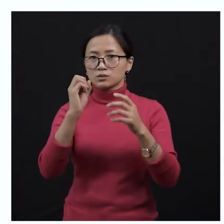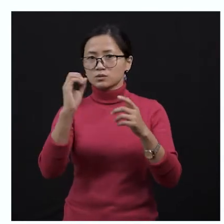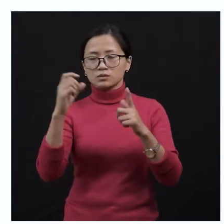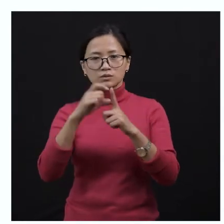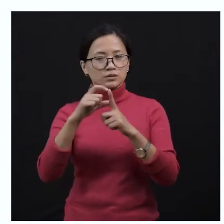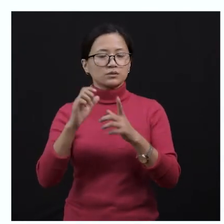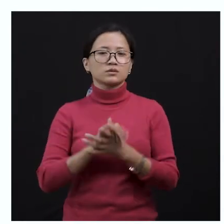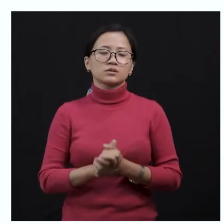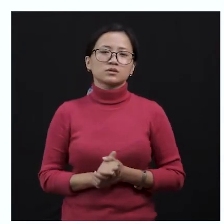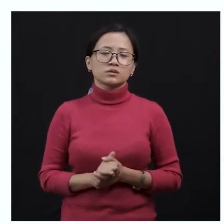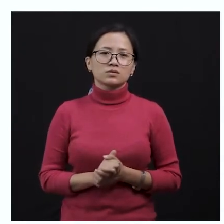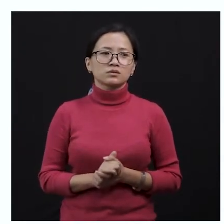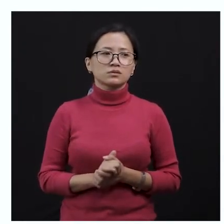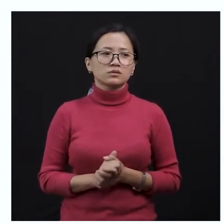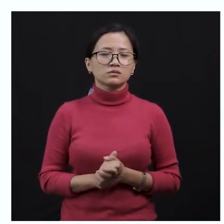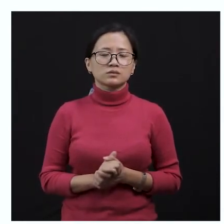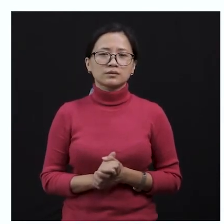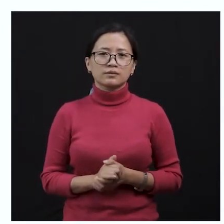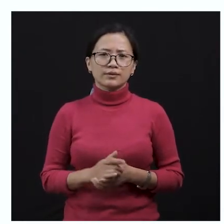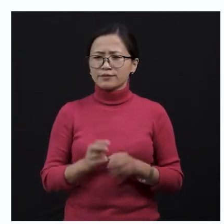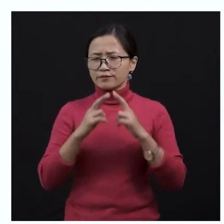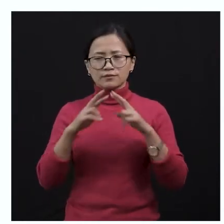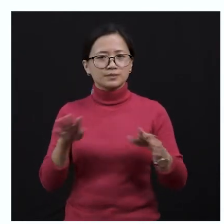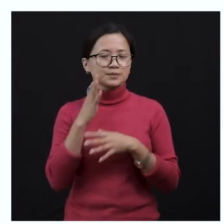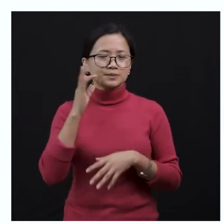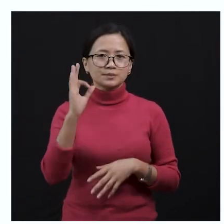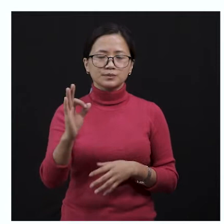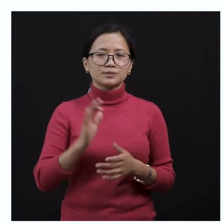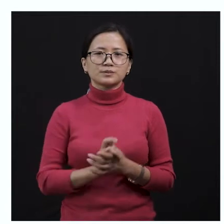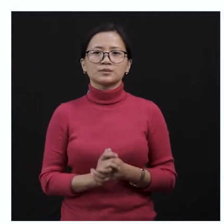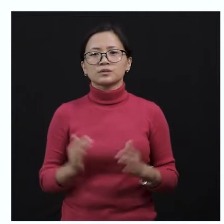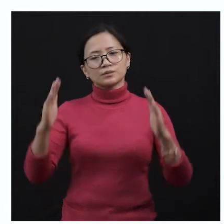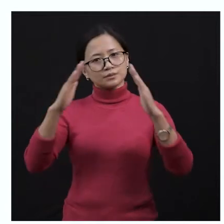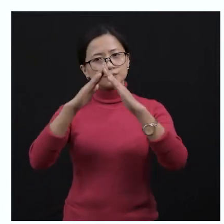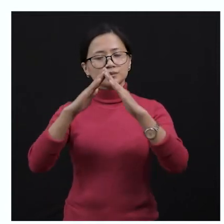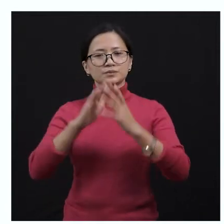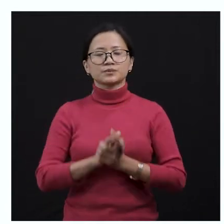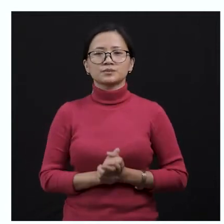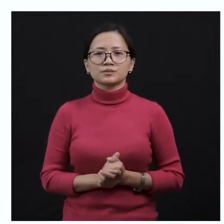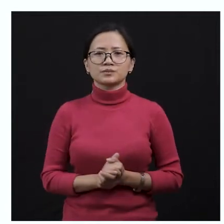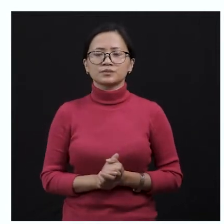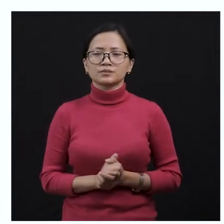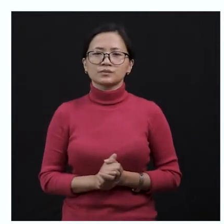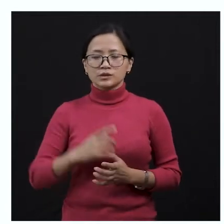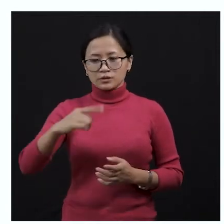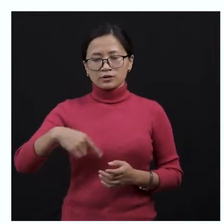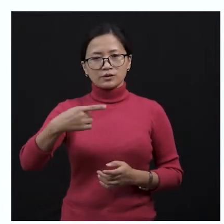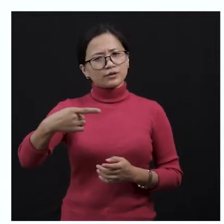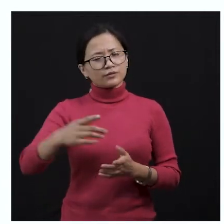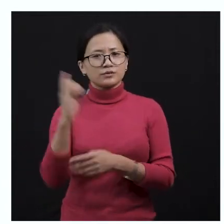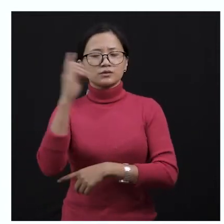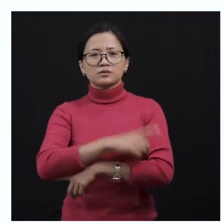Okay, in Nagamese we say kuri. It is very important, right? At home, every day we are